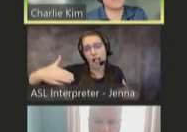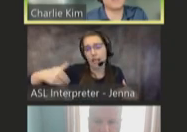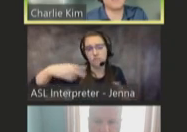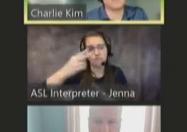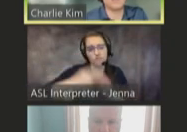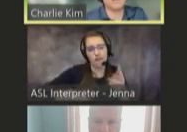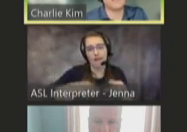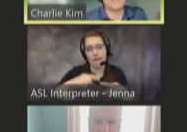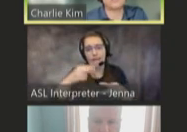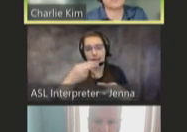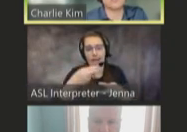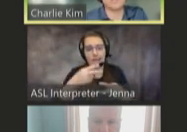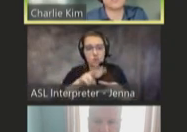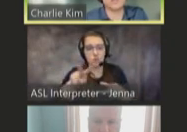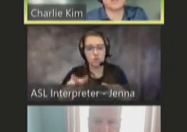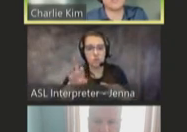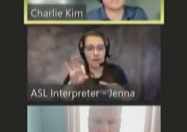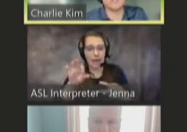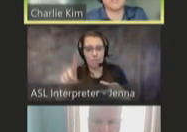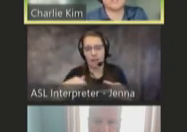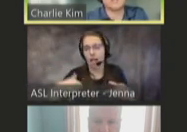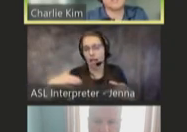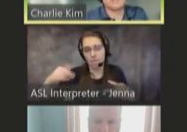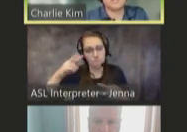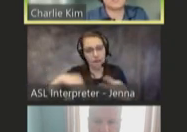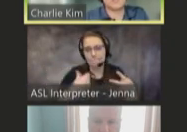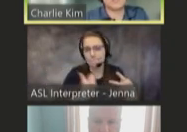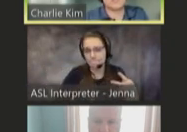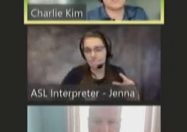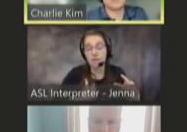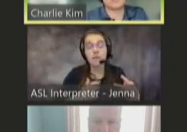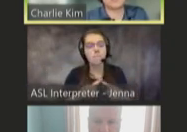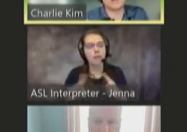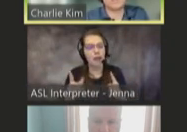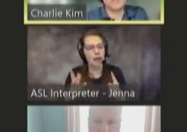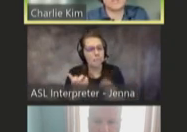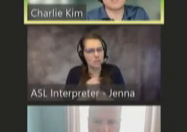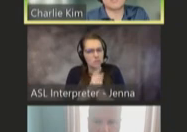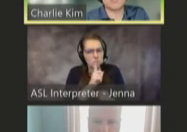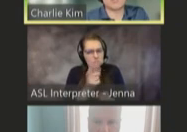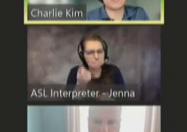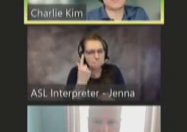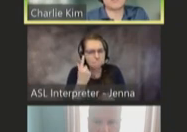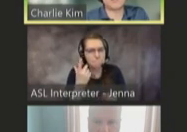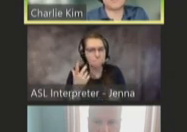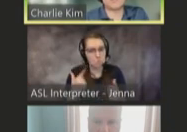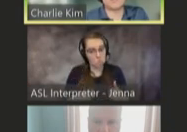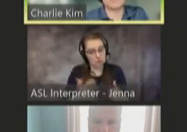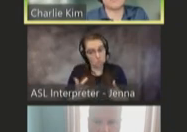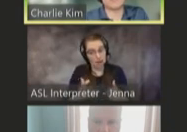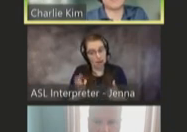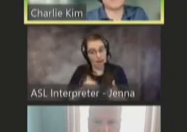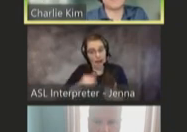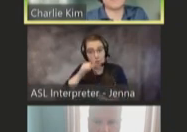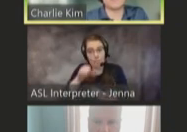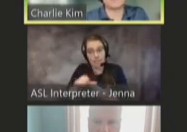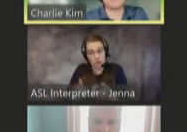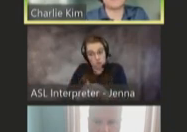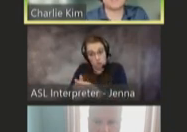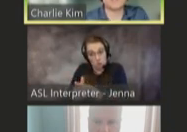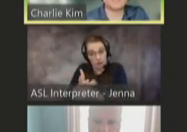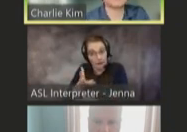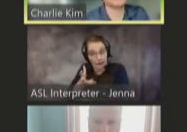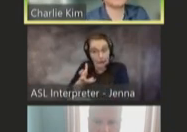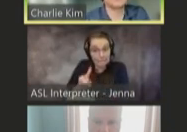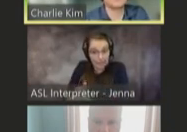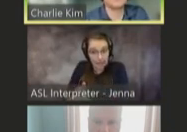H.2291. I just want to make sure I understand as we look to update the support letter, but then also as we